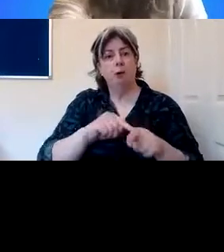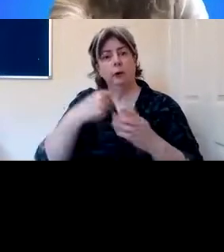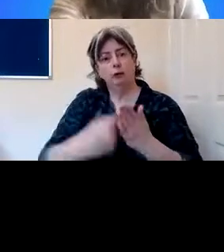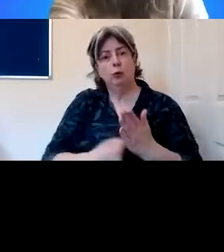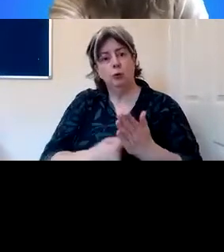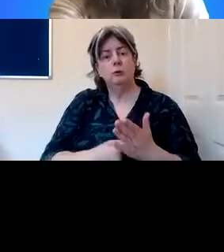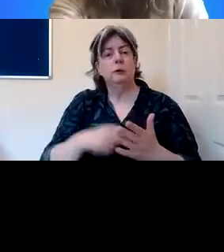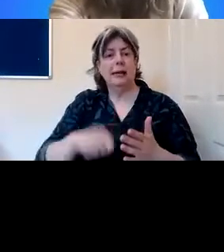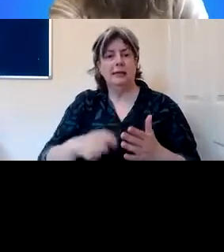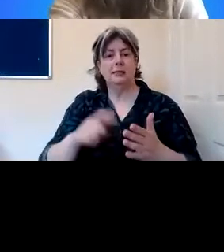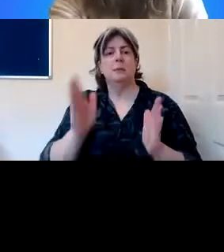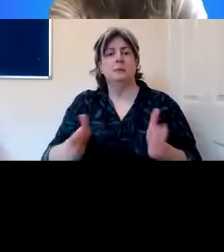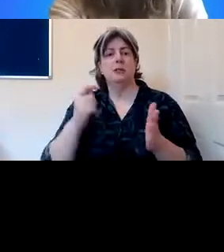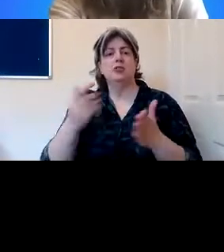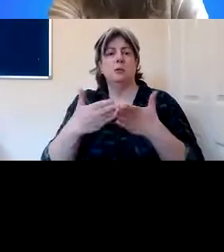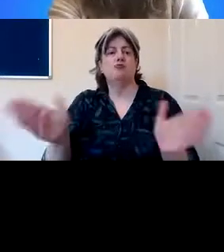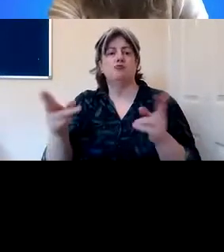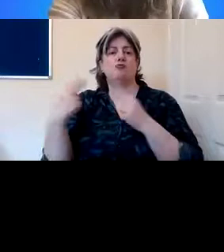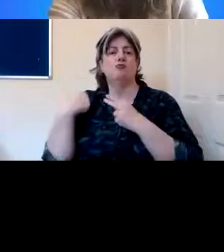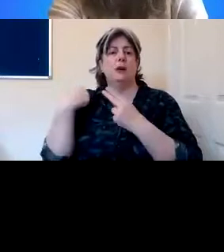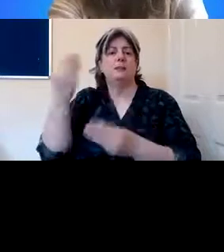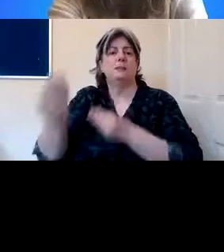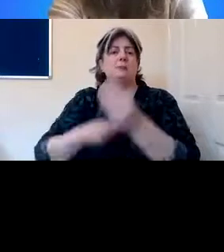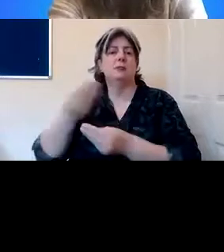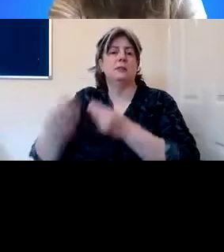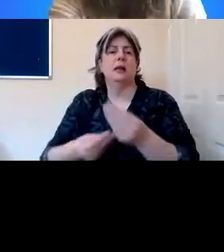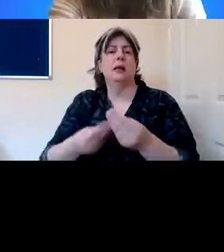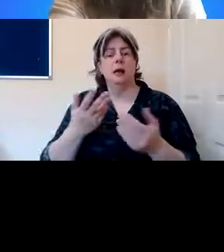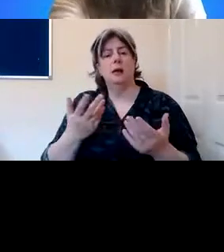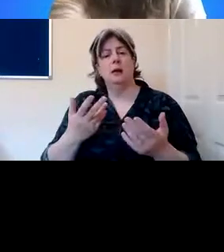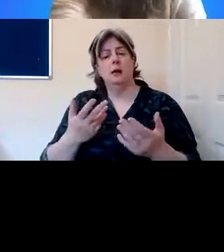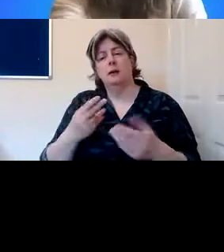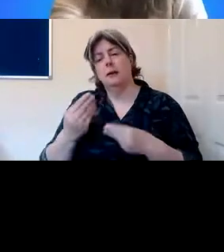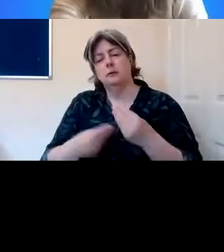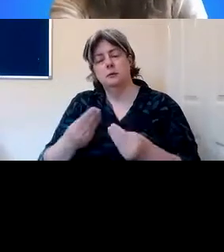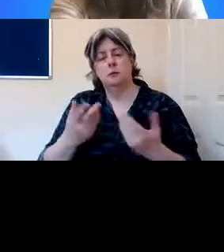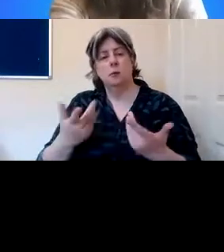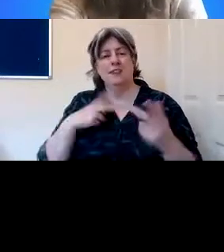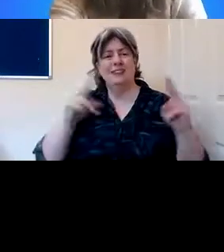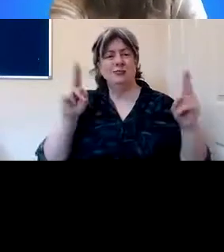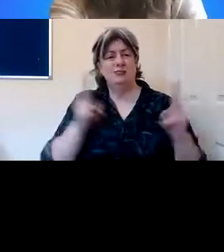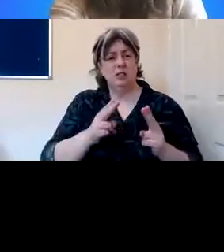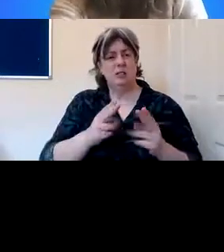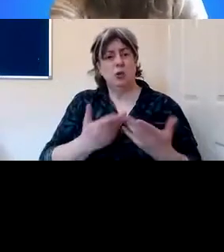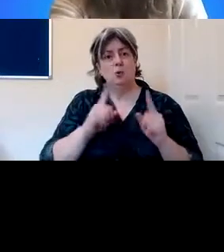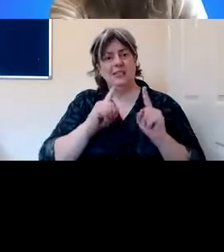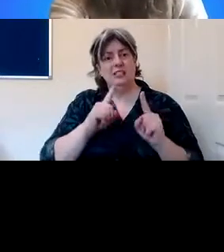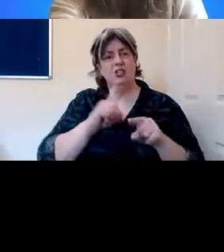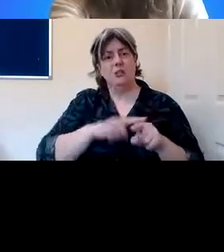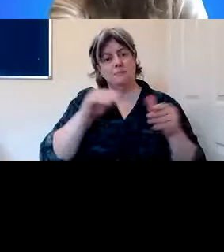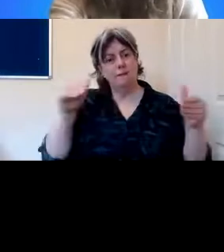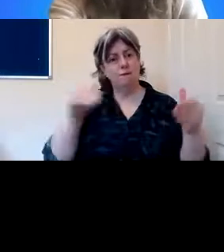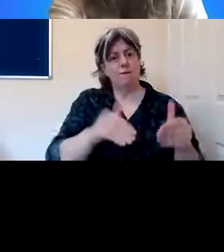some transparency, some accountability. But we need to reduce that so that we can focus teachers' time where teachers need and want